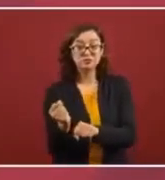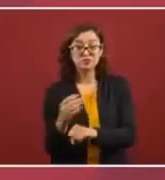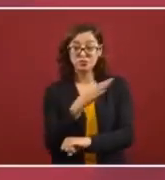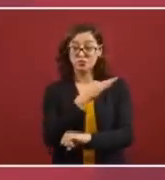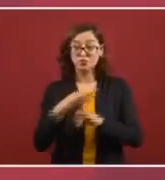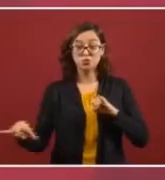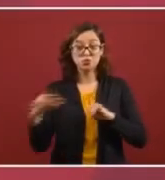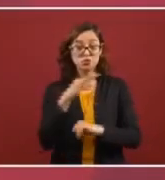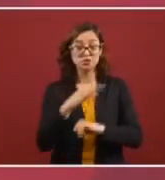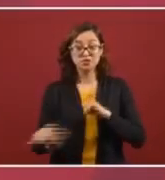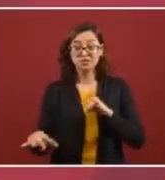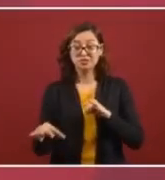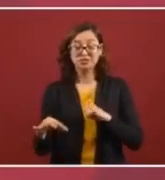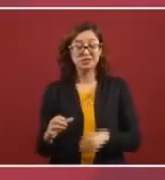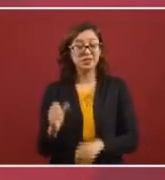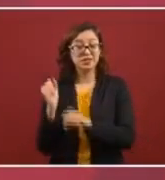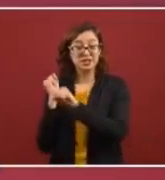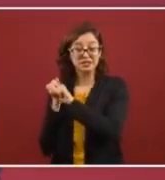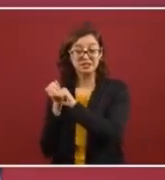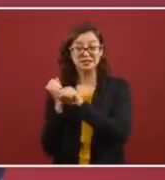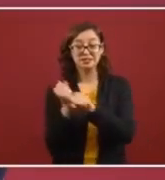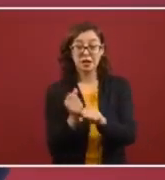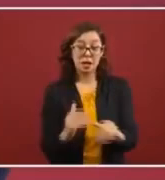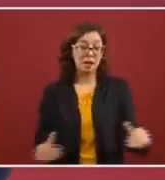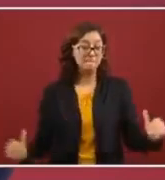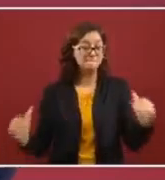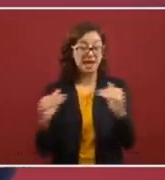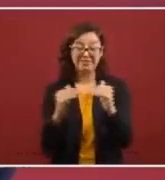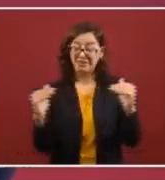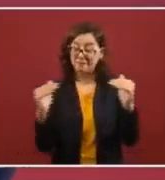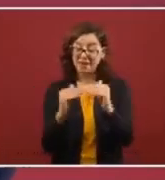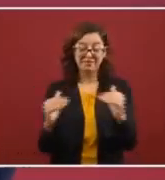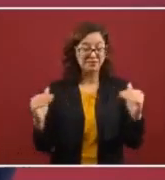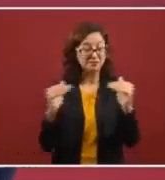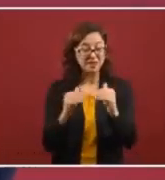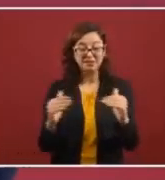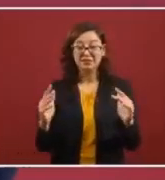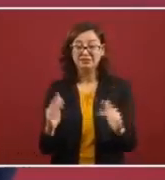And just before they closed, it was a tie game.